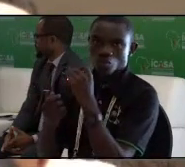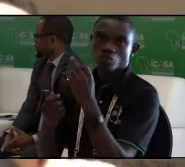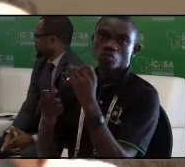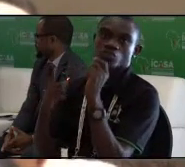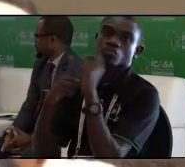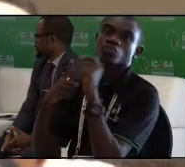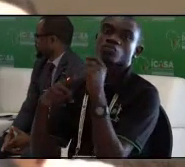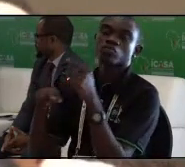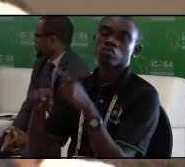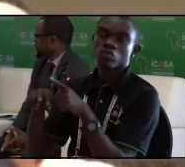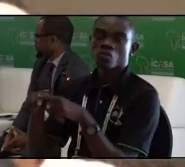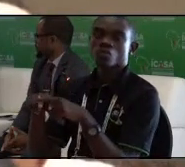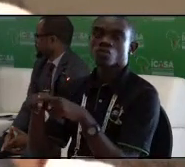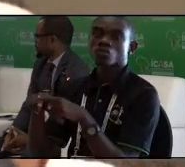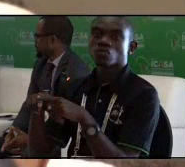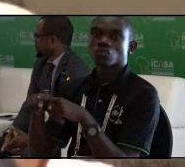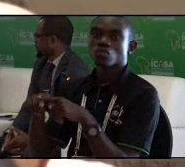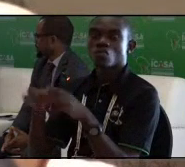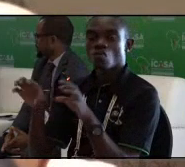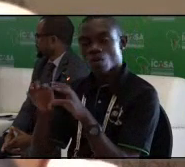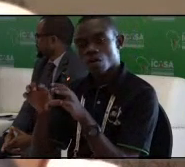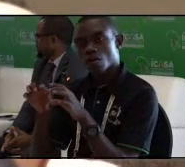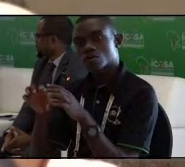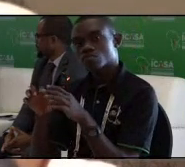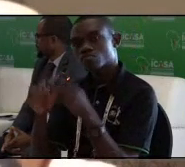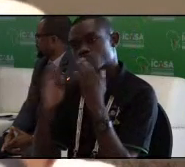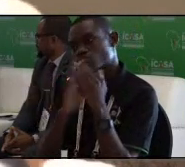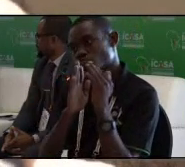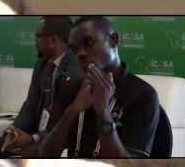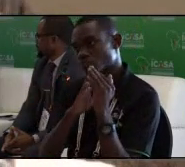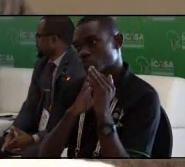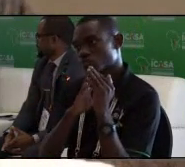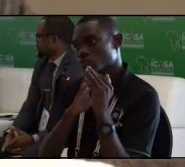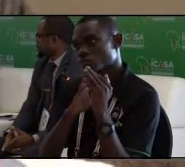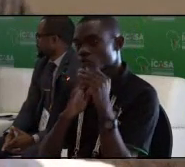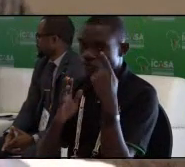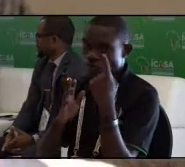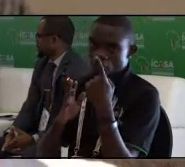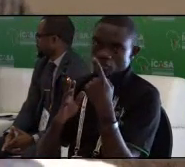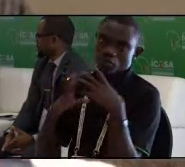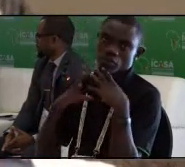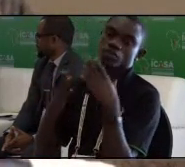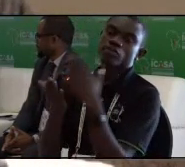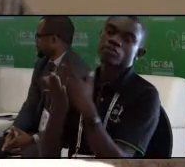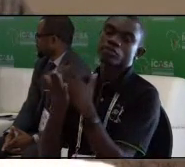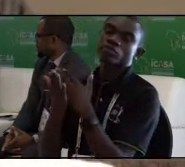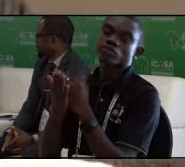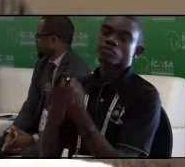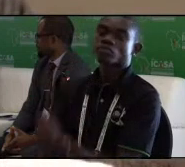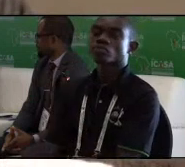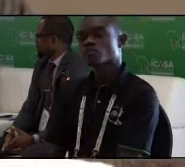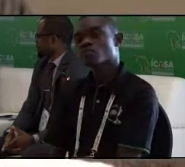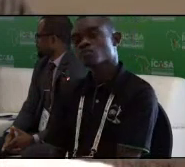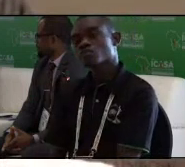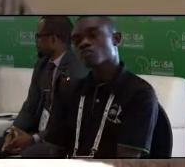listen to both the health care workers, the distributors in the community, but as well the users.